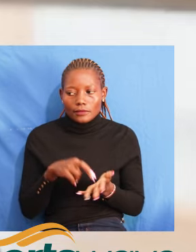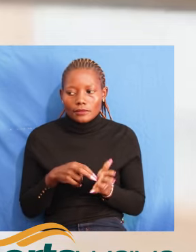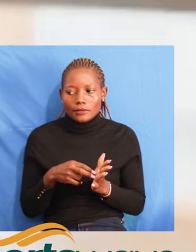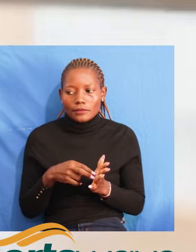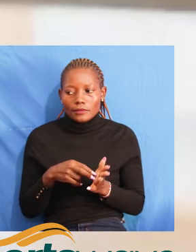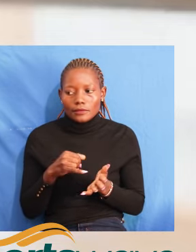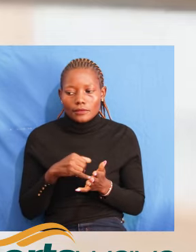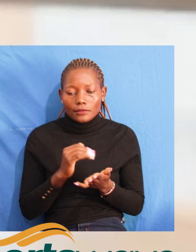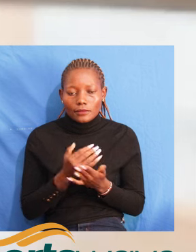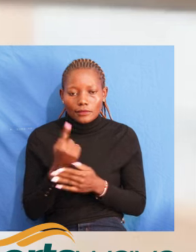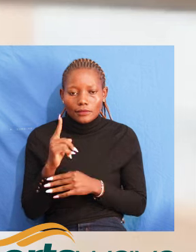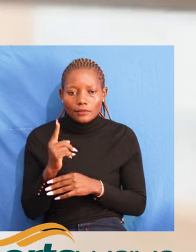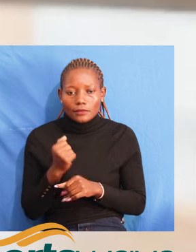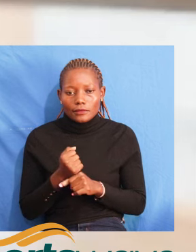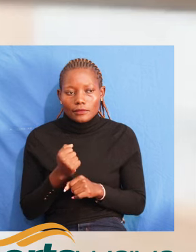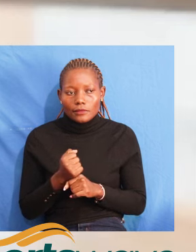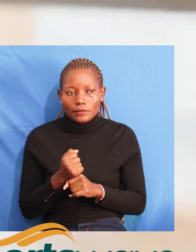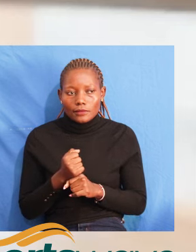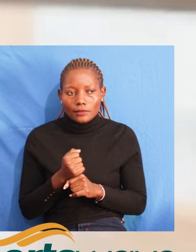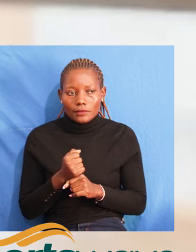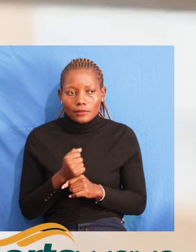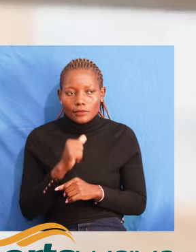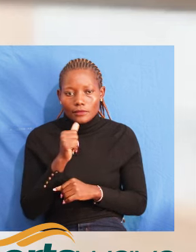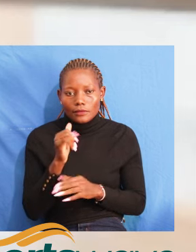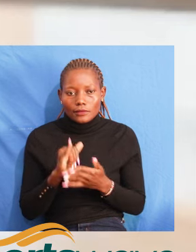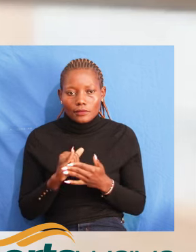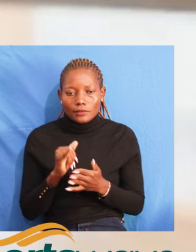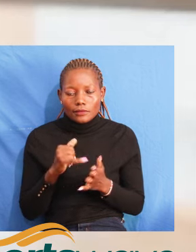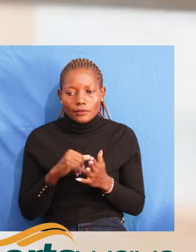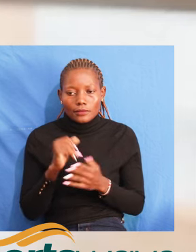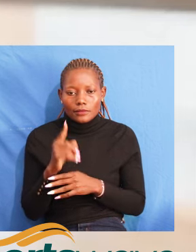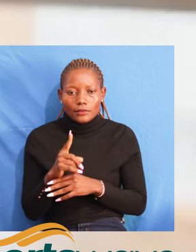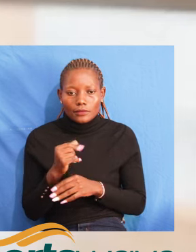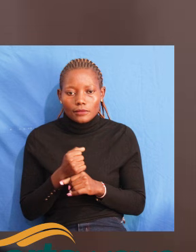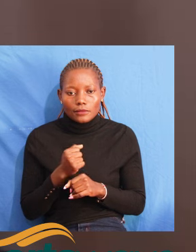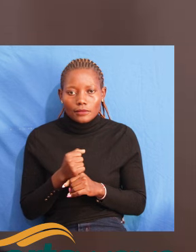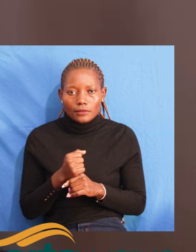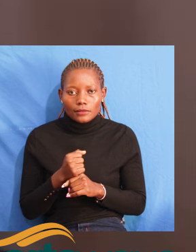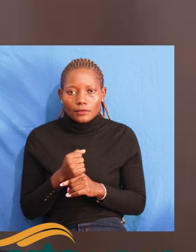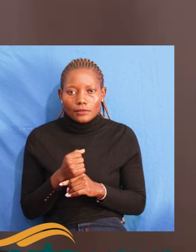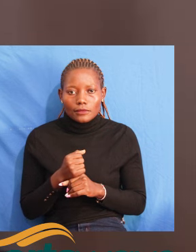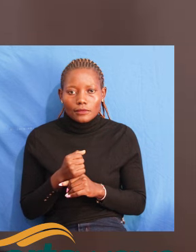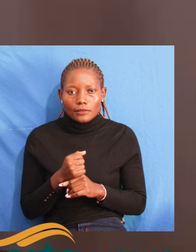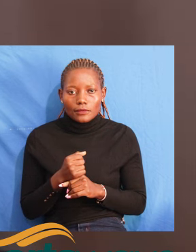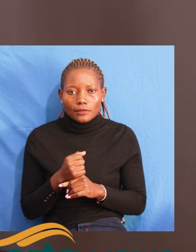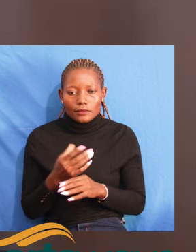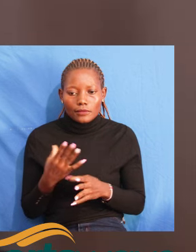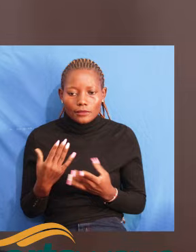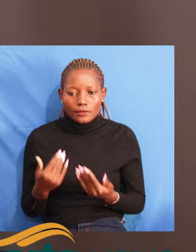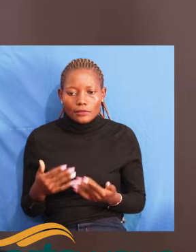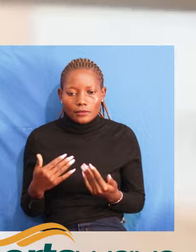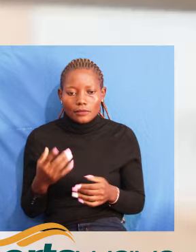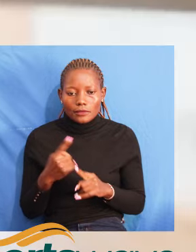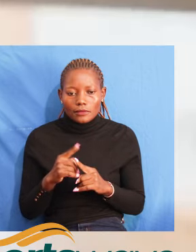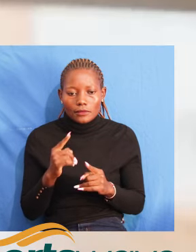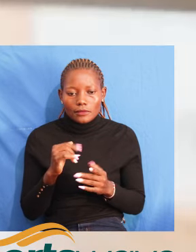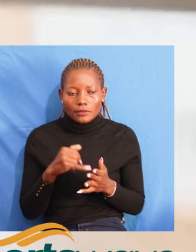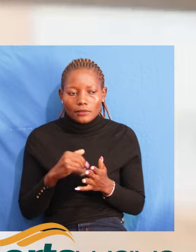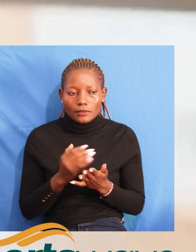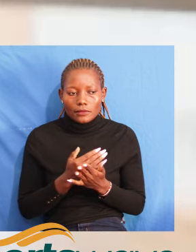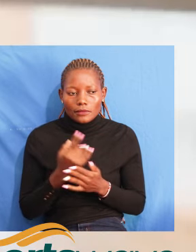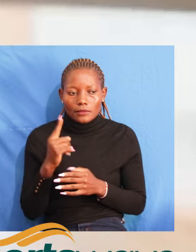It's part of Yeah. performance. It's not that tapering should take it Yeah. very high, but it's part of the Yeah. training program